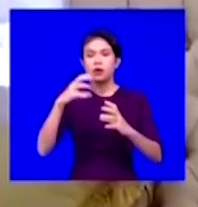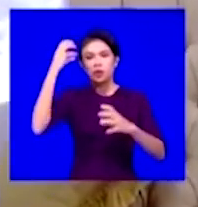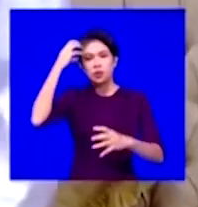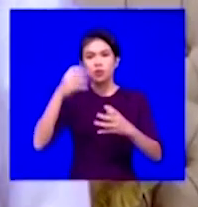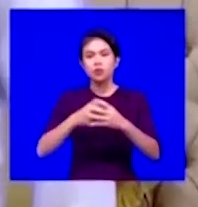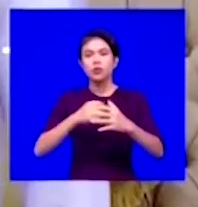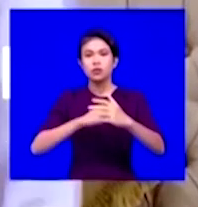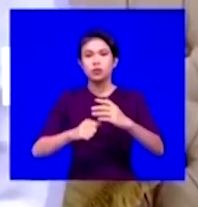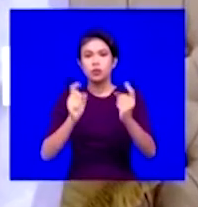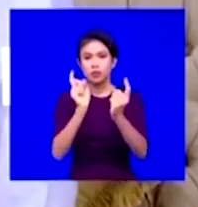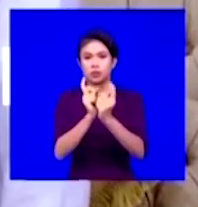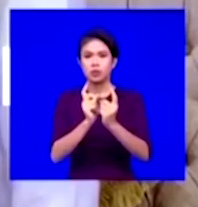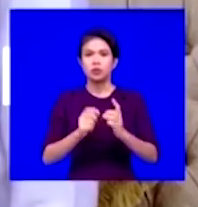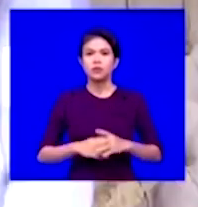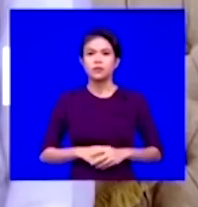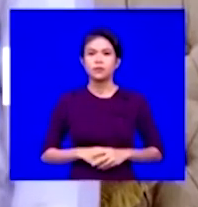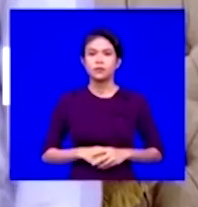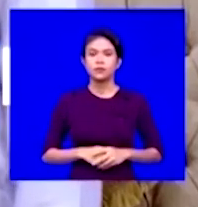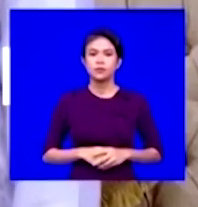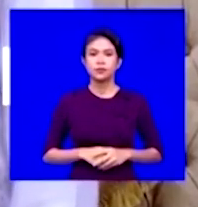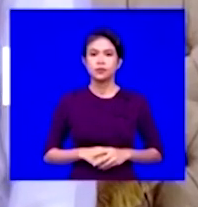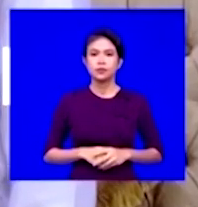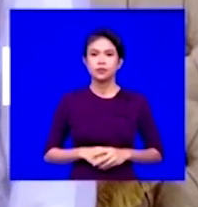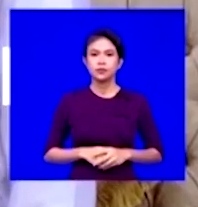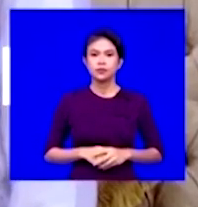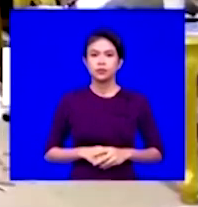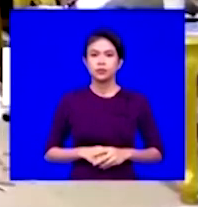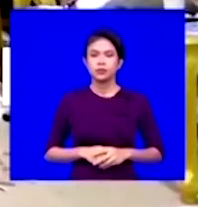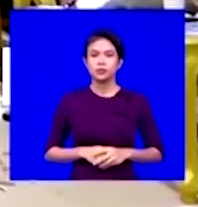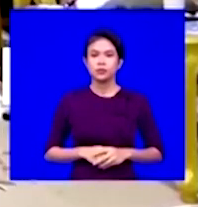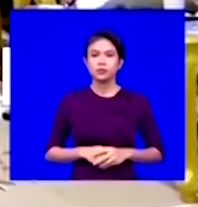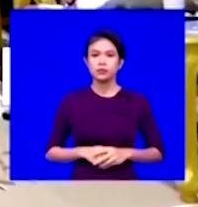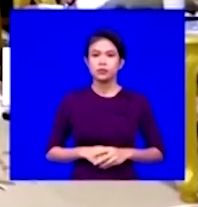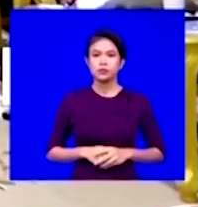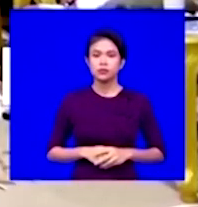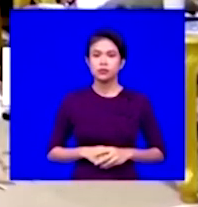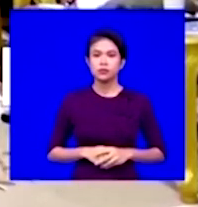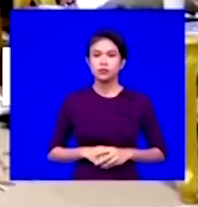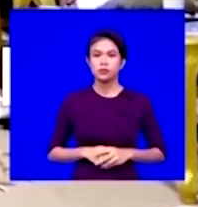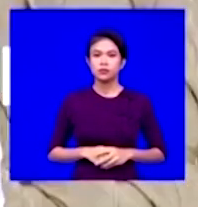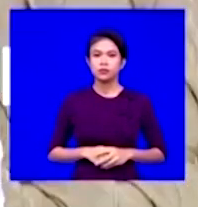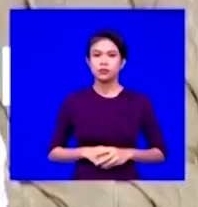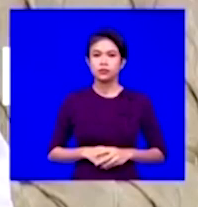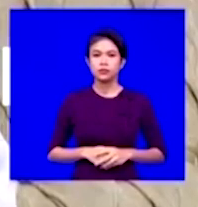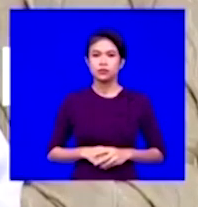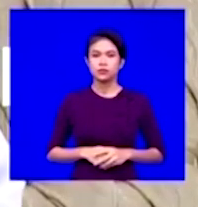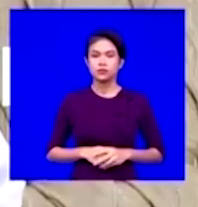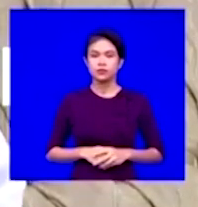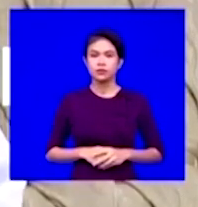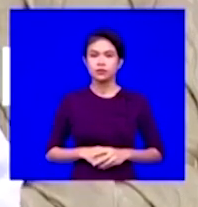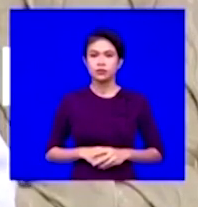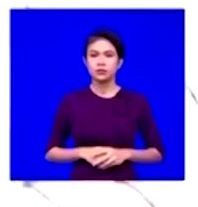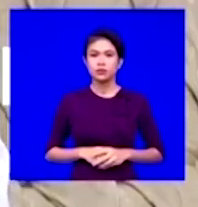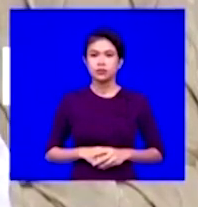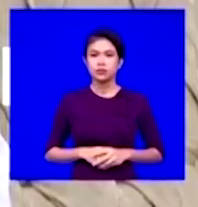that she has expressed her concern about the situation in the country to junta leader. Referring to the recent execution of four pro-democracy activists, the